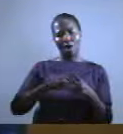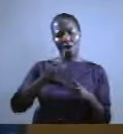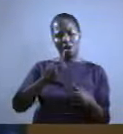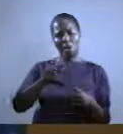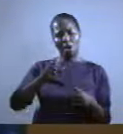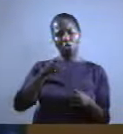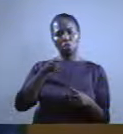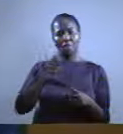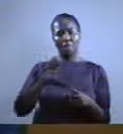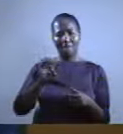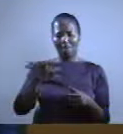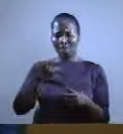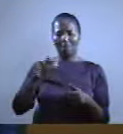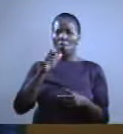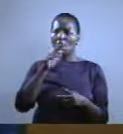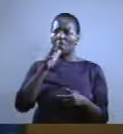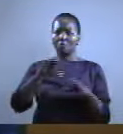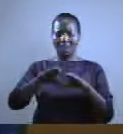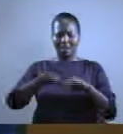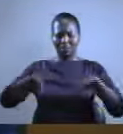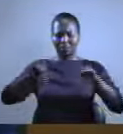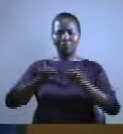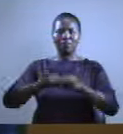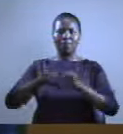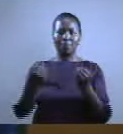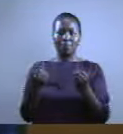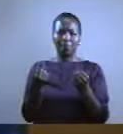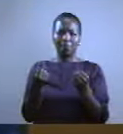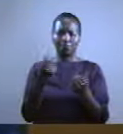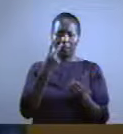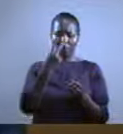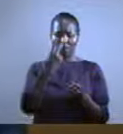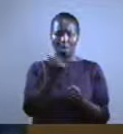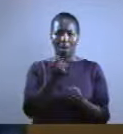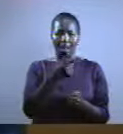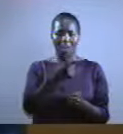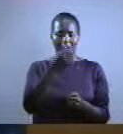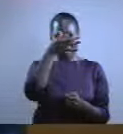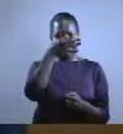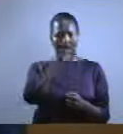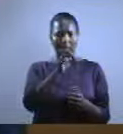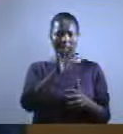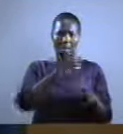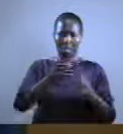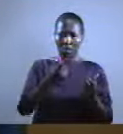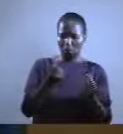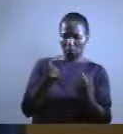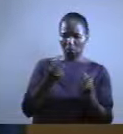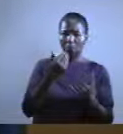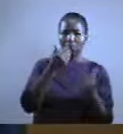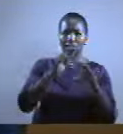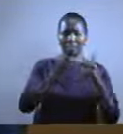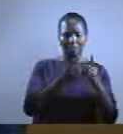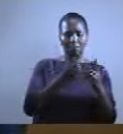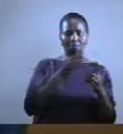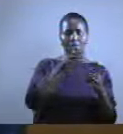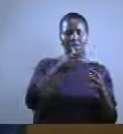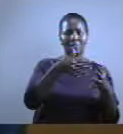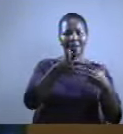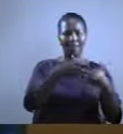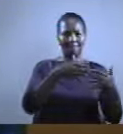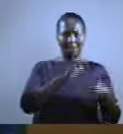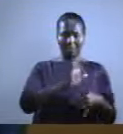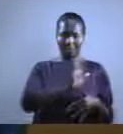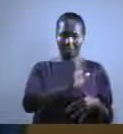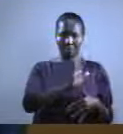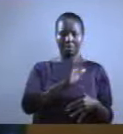are dysfunctional. It seems the tactic of government, especially the Department of Water Affairs,